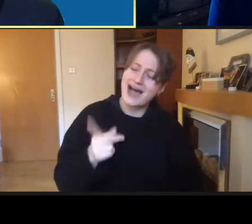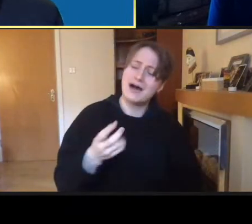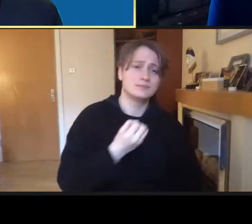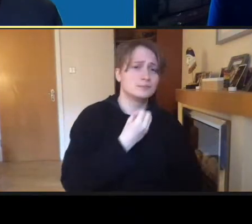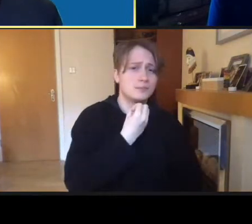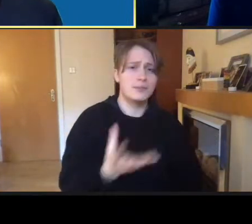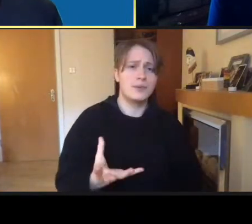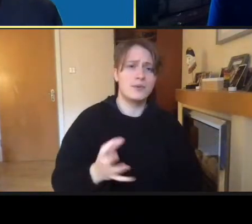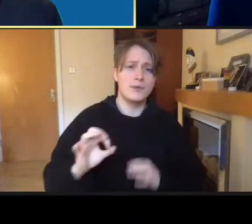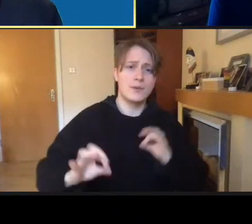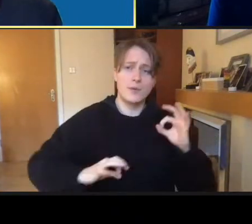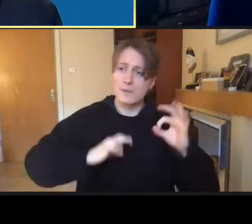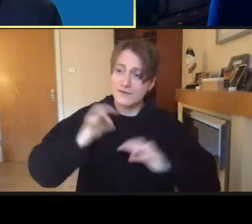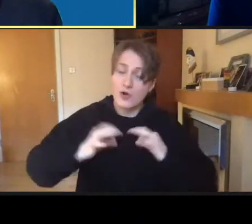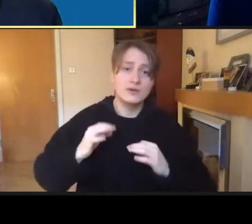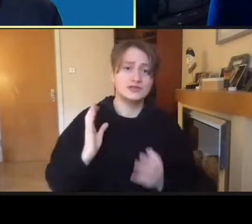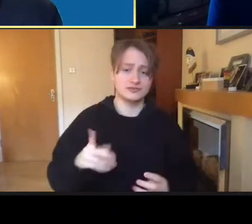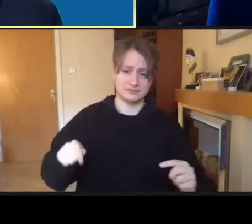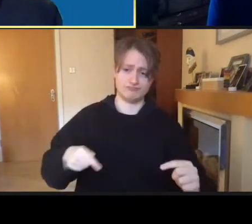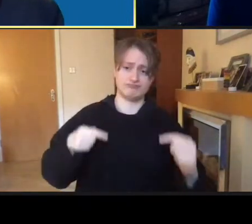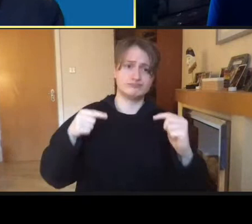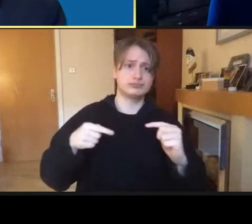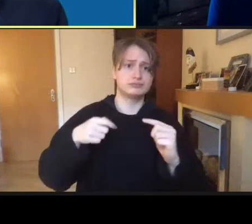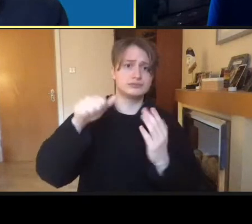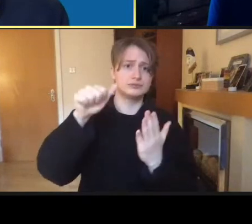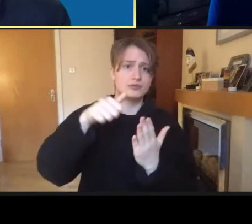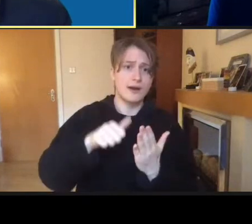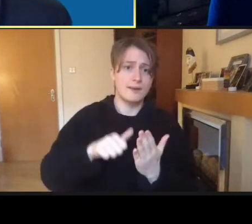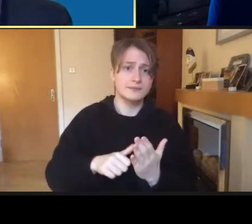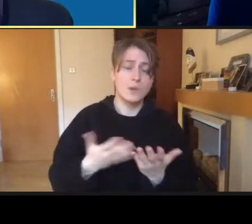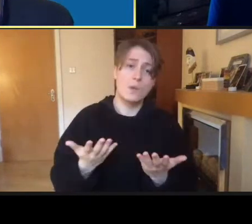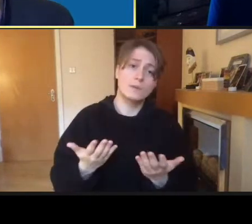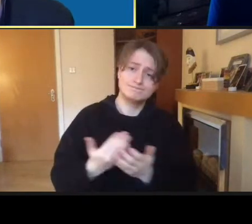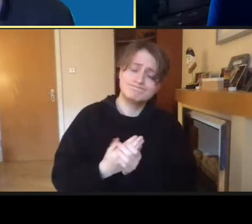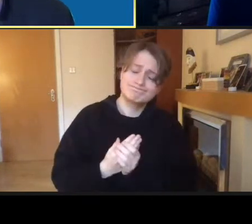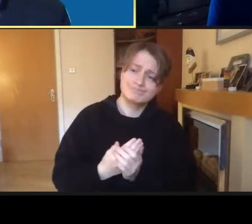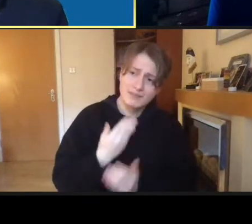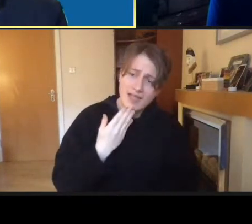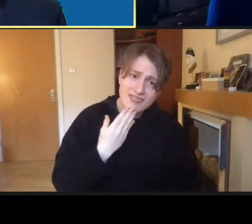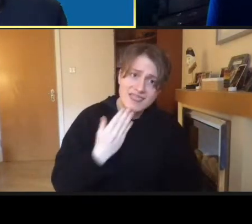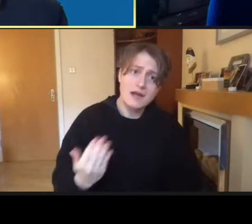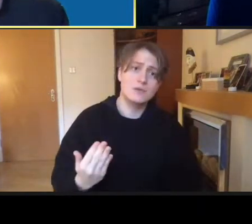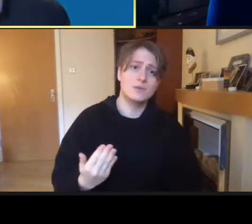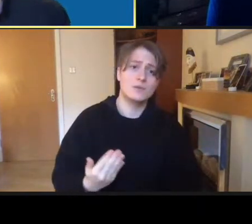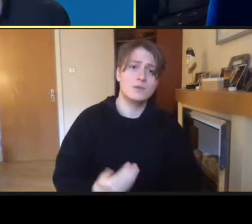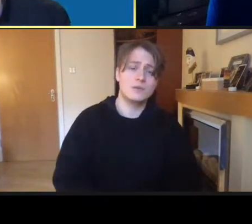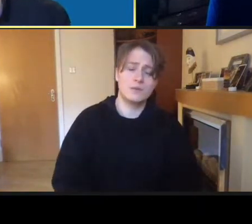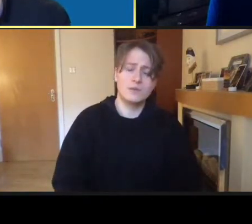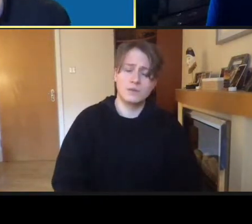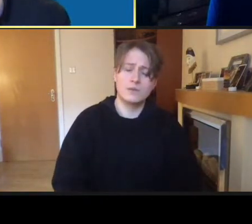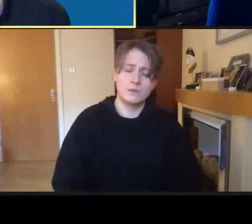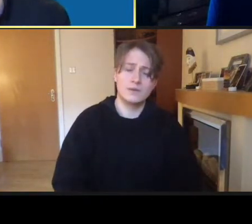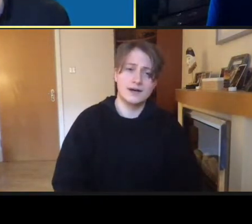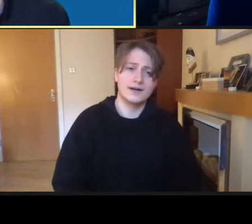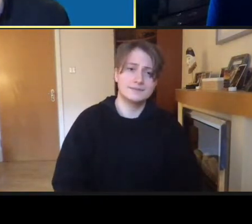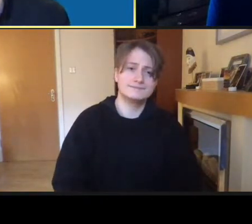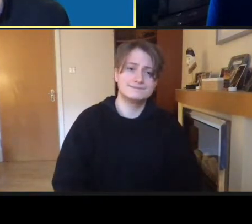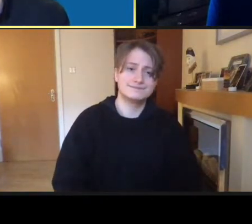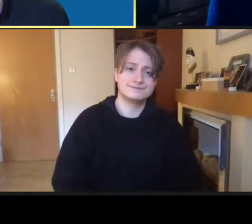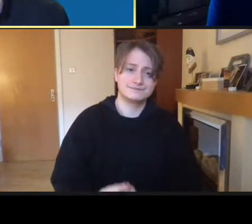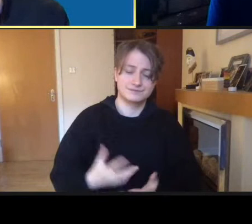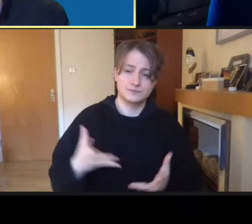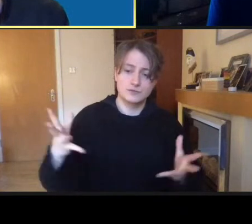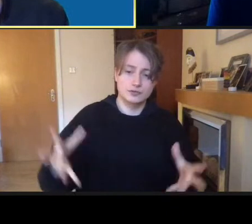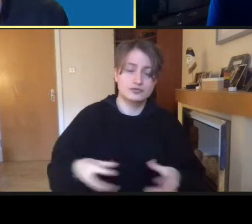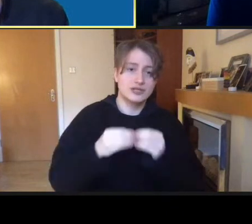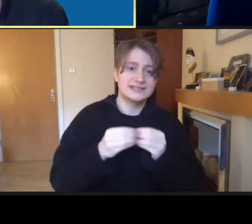a really challenging program. And so, listen, Richard, thank you so much once again for producing such